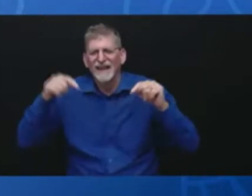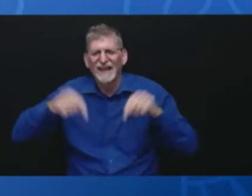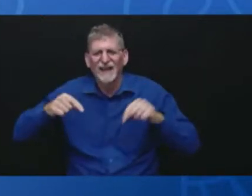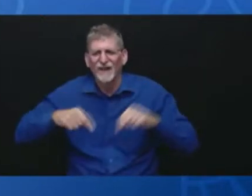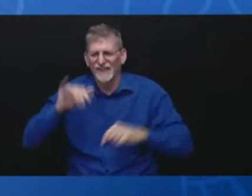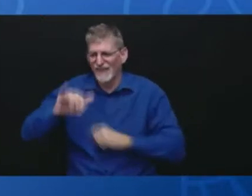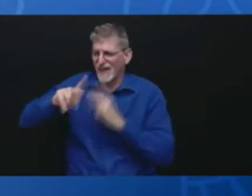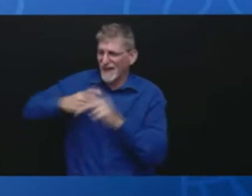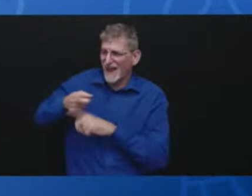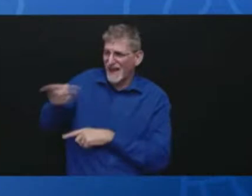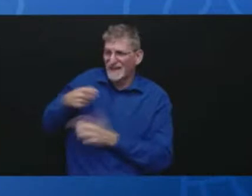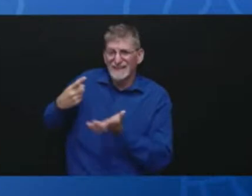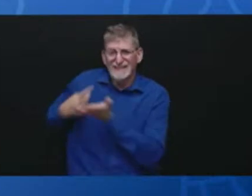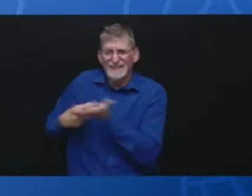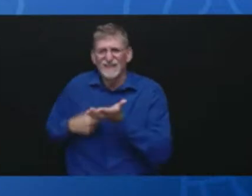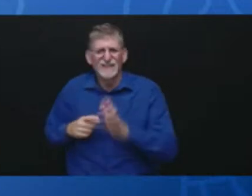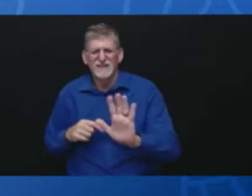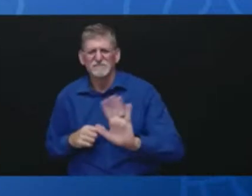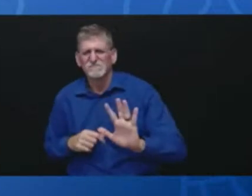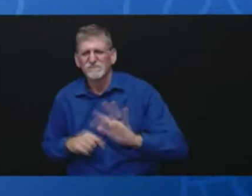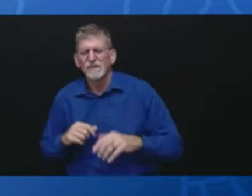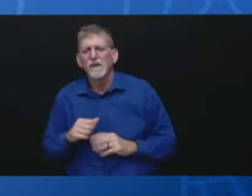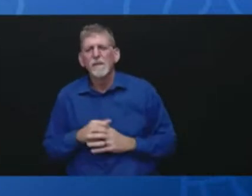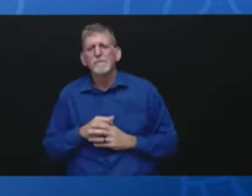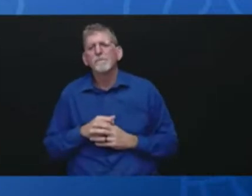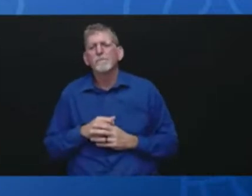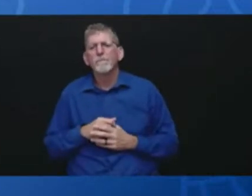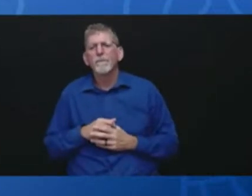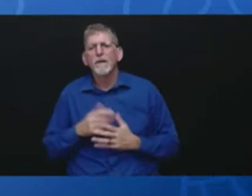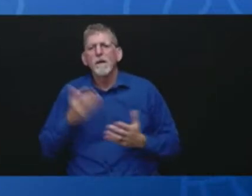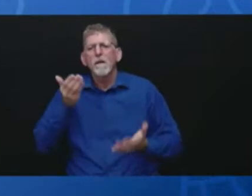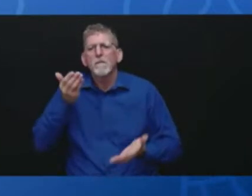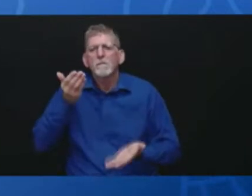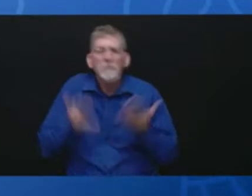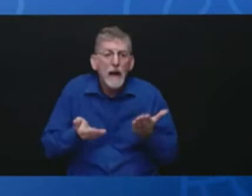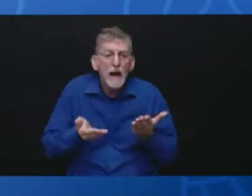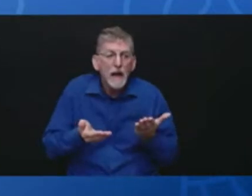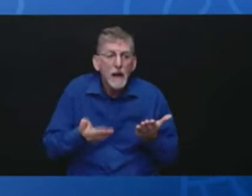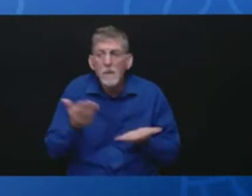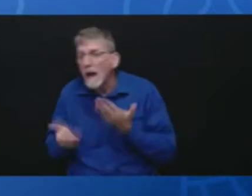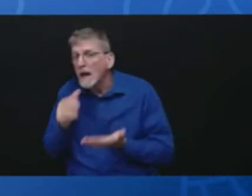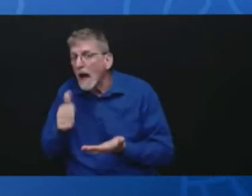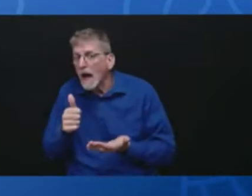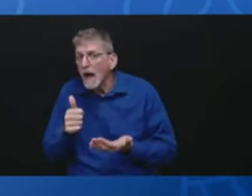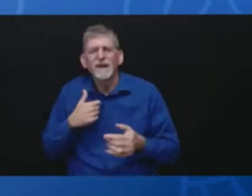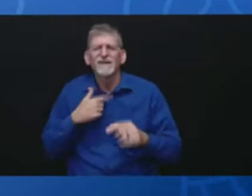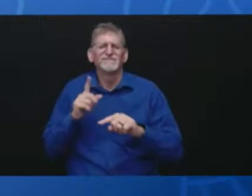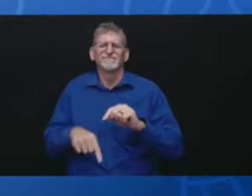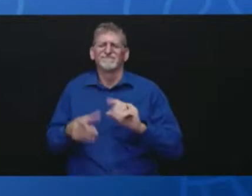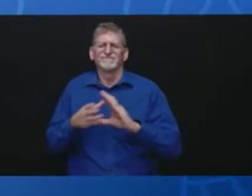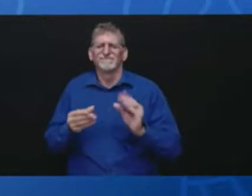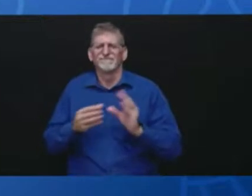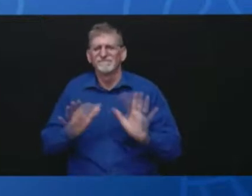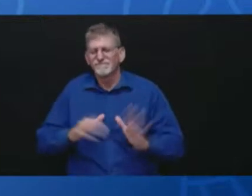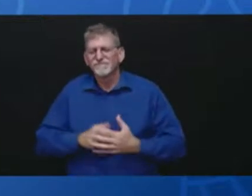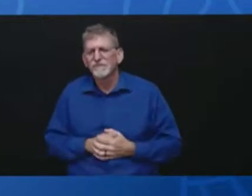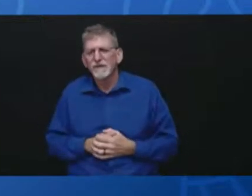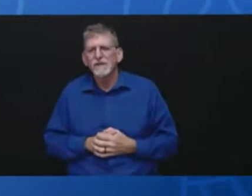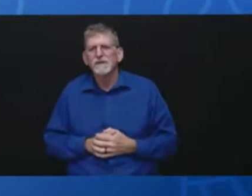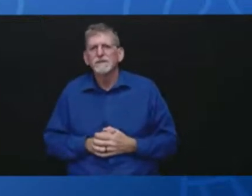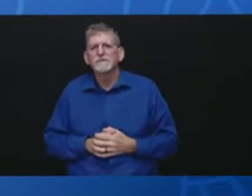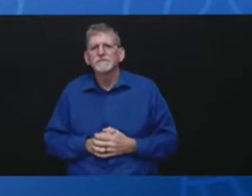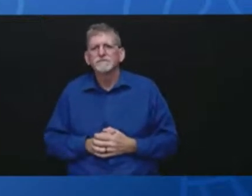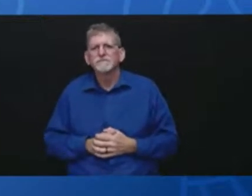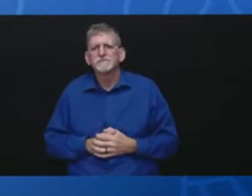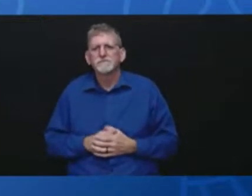the commentary from which they may or may not have been gleaned from. What we do know, and I would refer back to